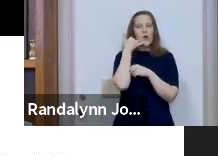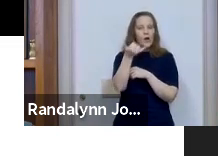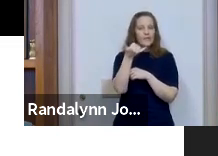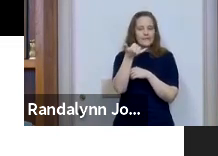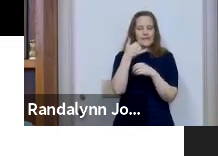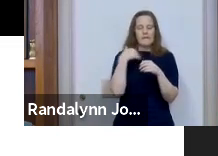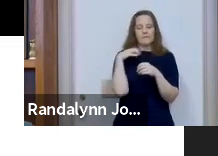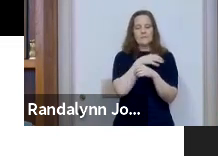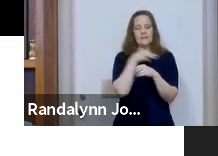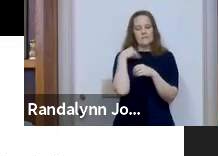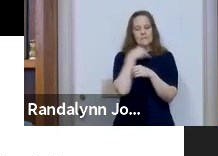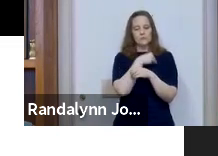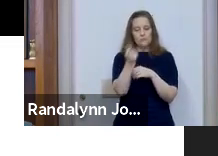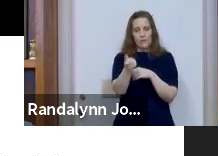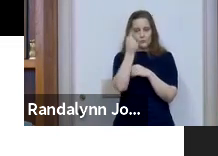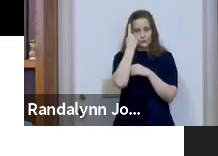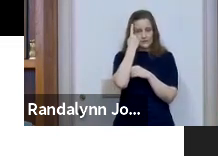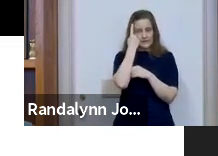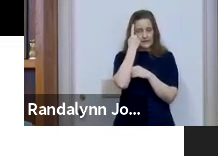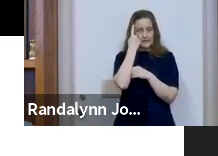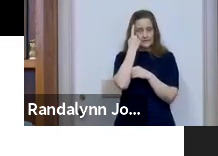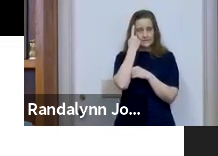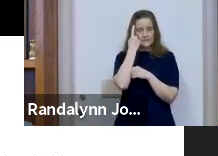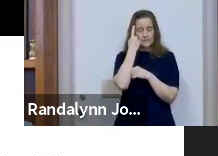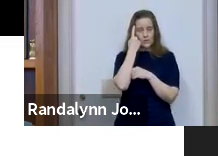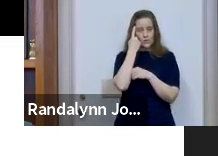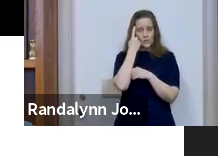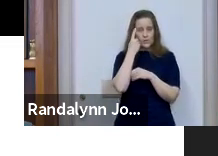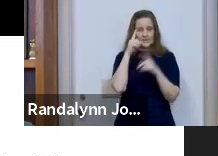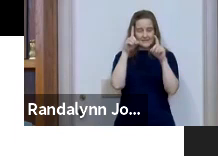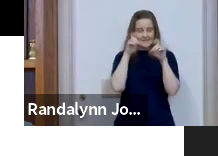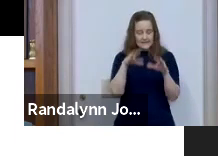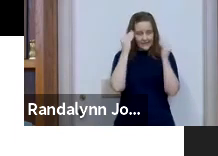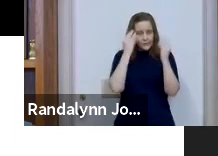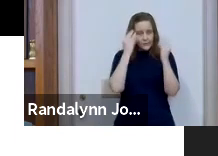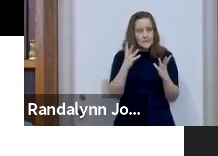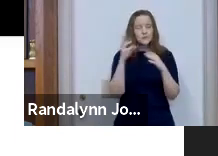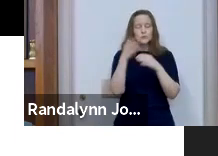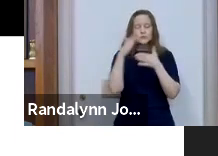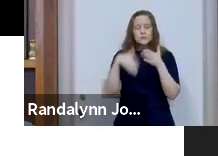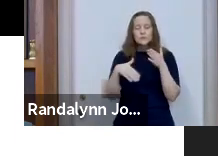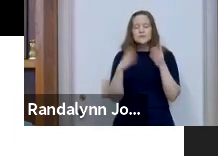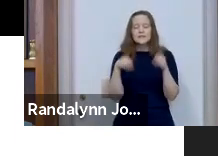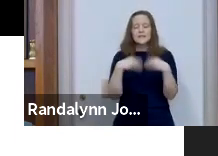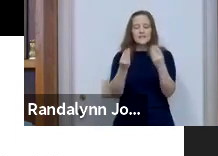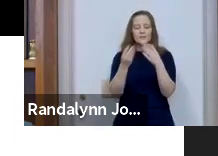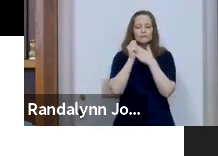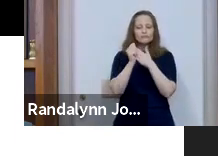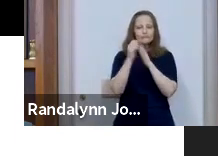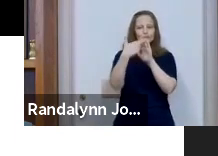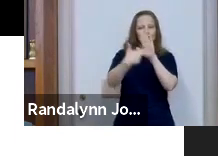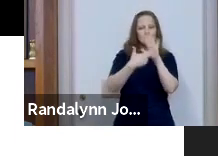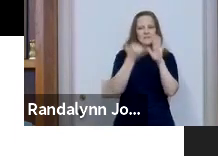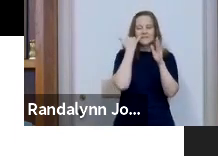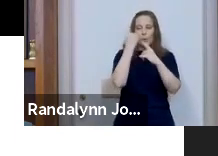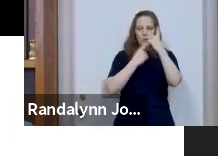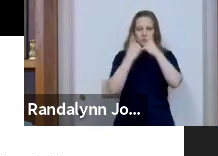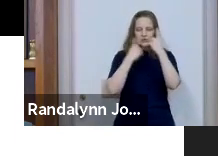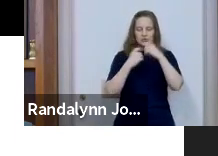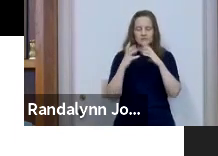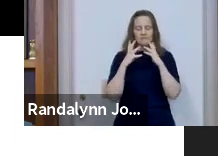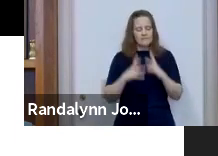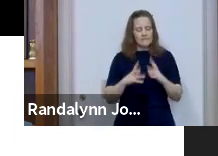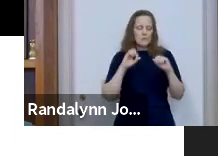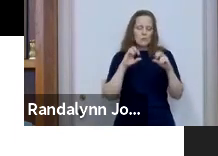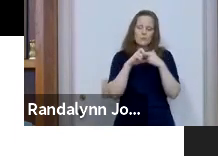who understand the symptoms, testing information and results, who can give you guidance if you have a question. Don't be afraid to call